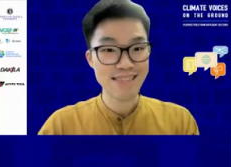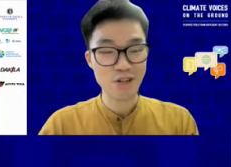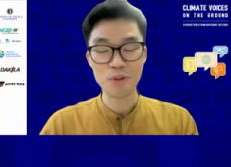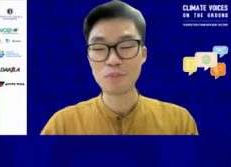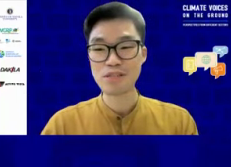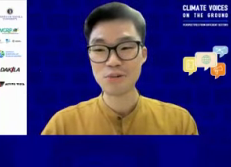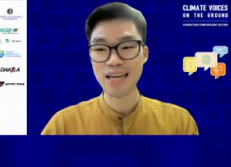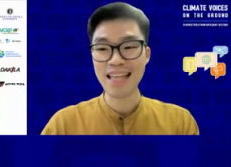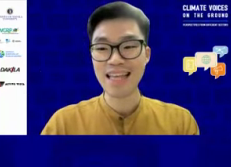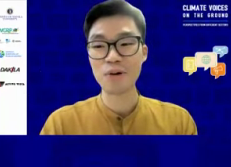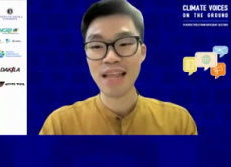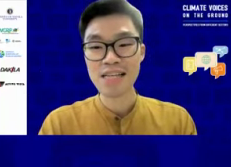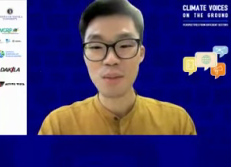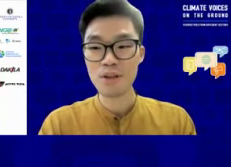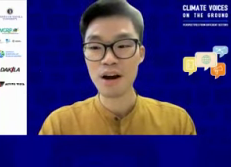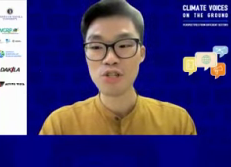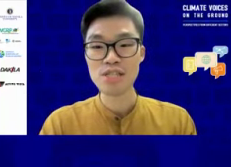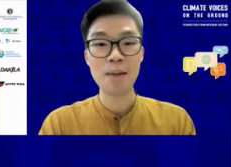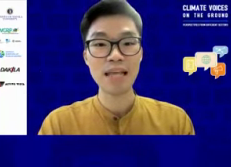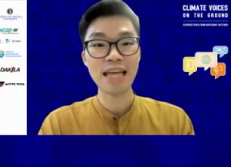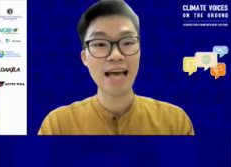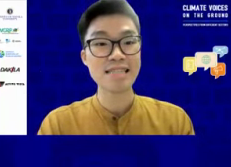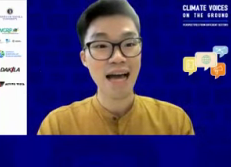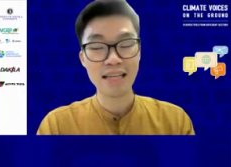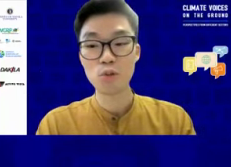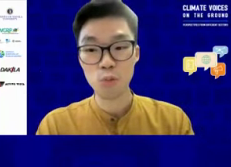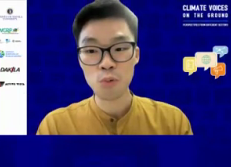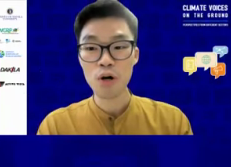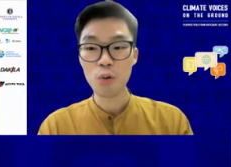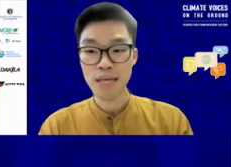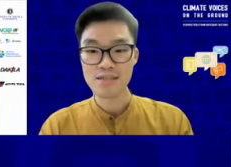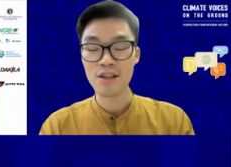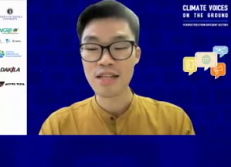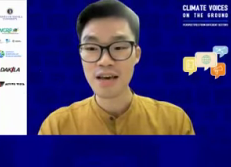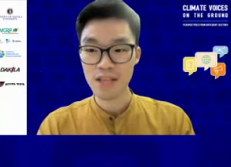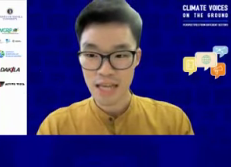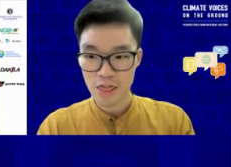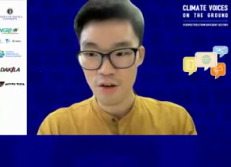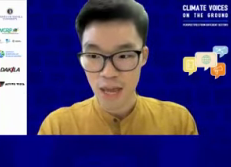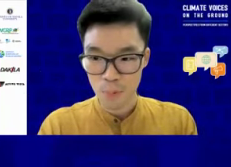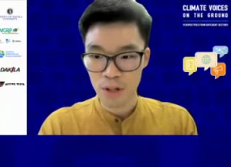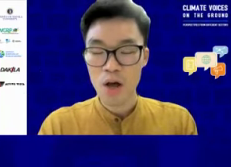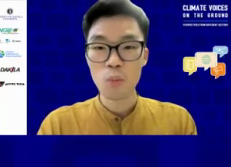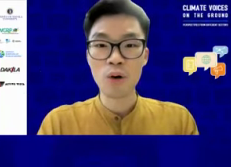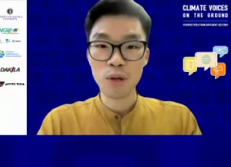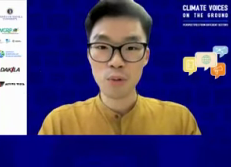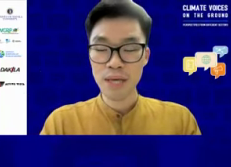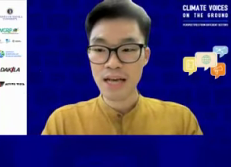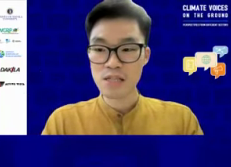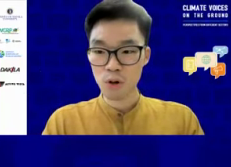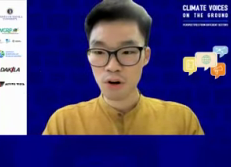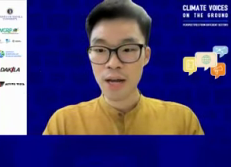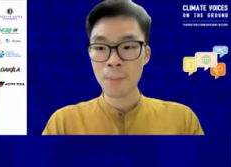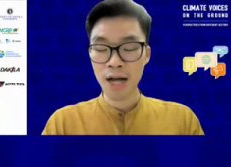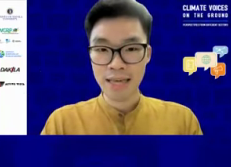our first session. We hope to see you again in our next webinar, which is happening in exactly 2 weeks on the 17th of April, where we